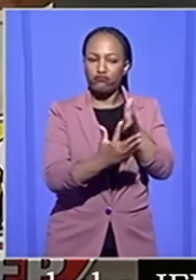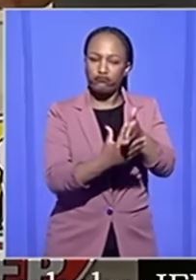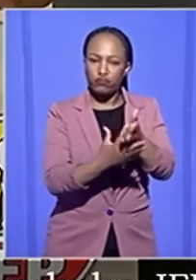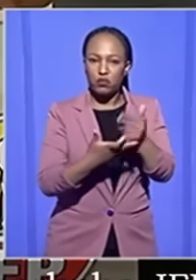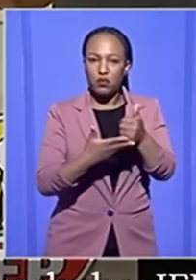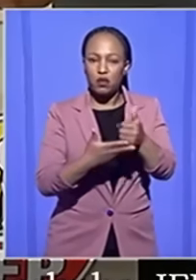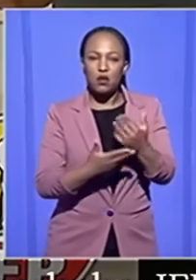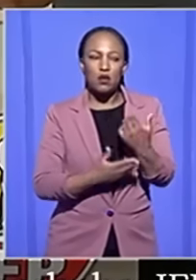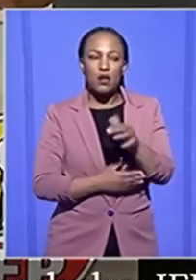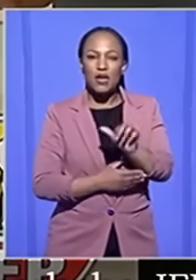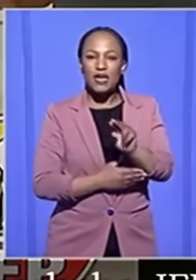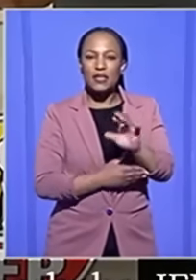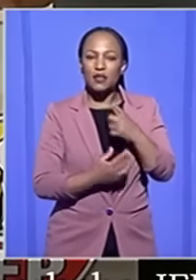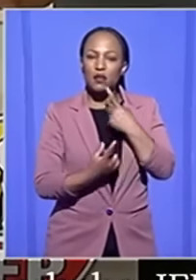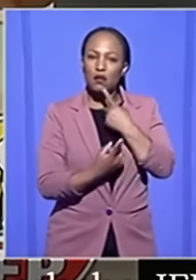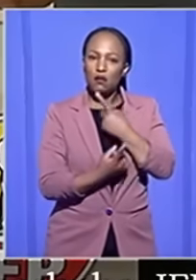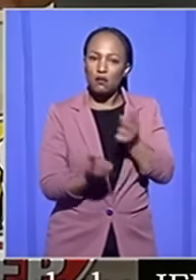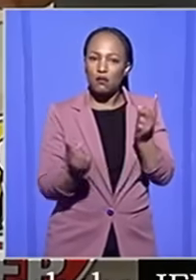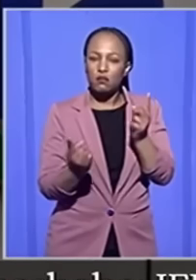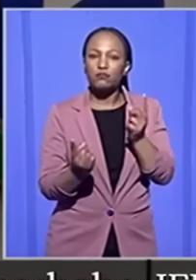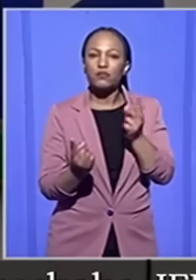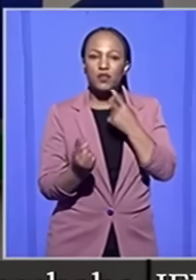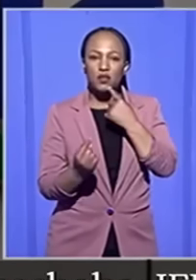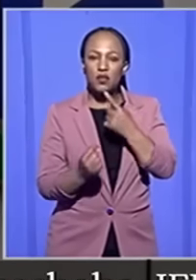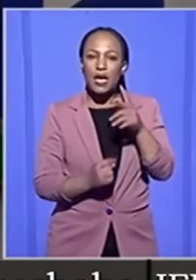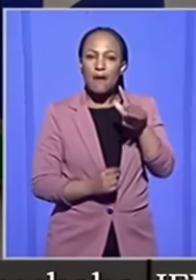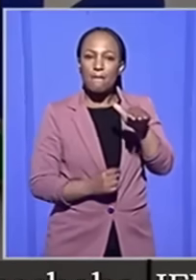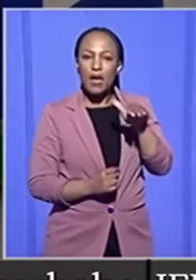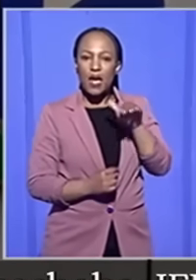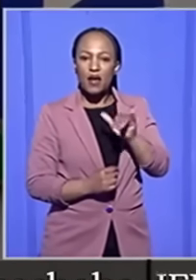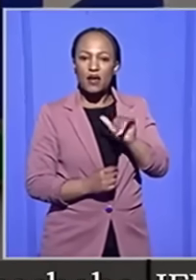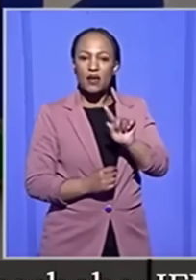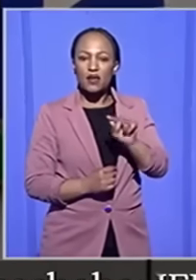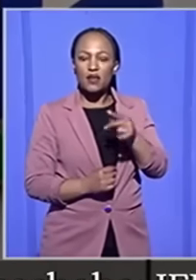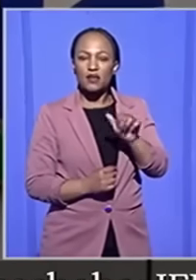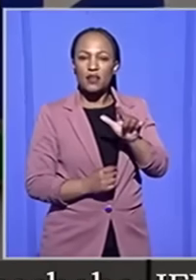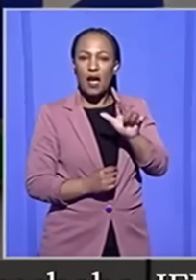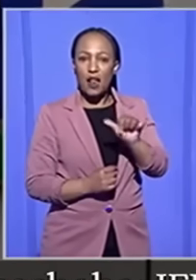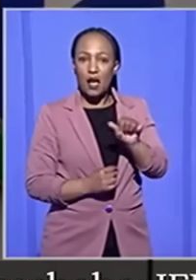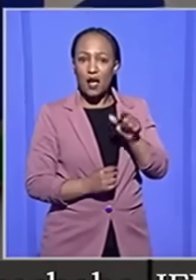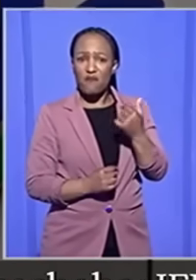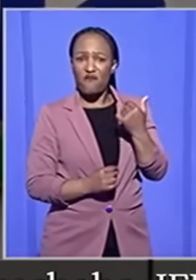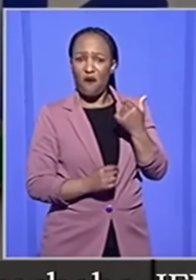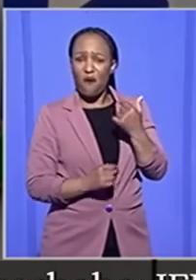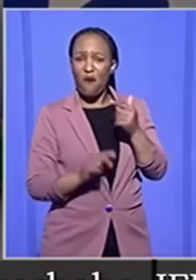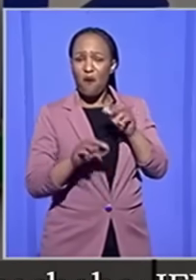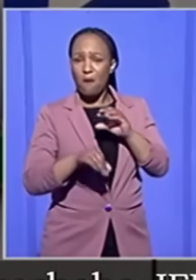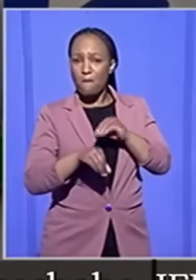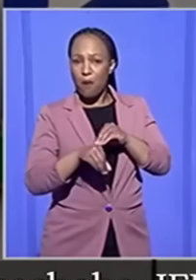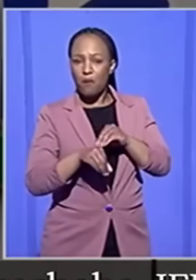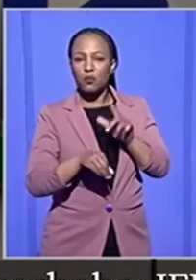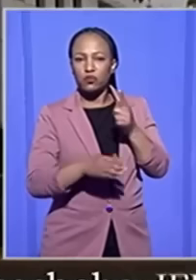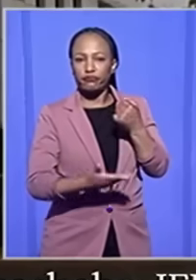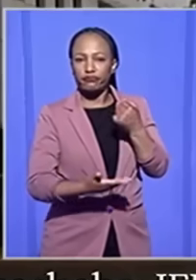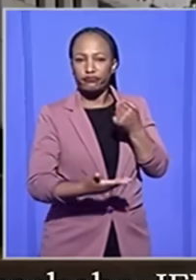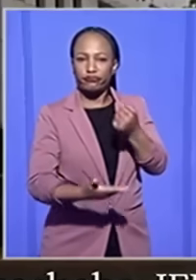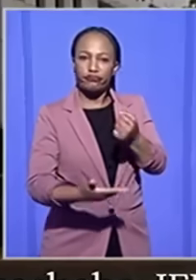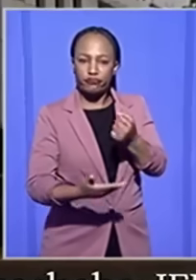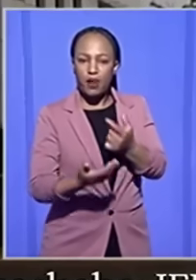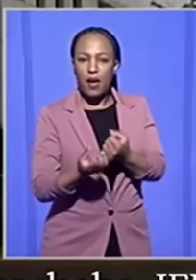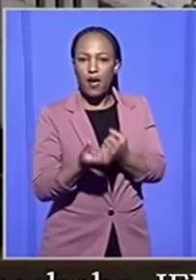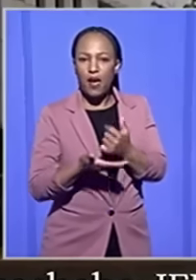kitsiso ya yona ya go sa le gale ya gore banka ya Ithala e falositswe go mathata a yone a ditšhelete. IFP ya re ga